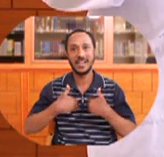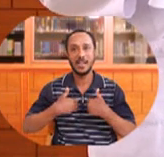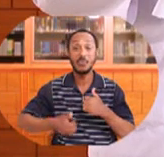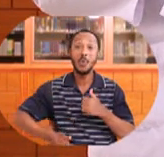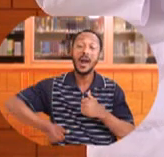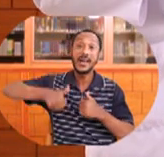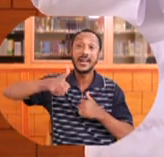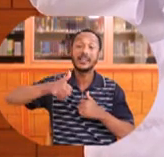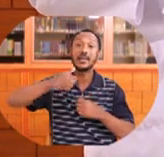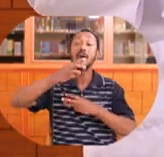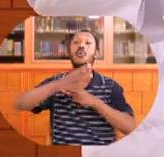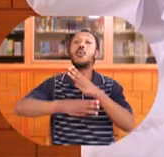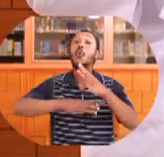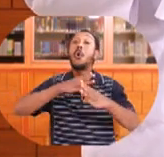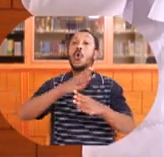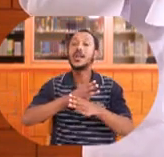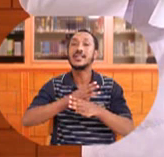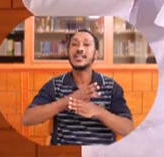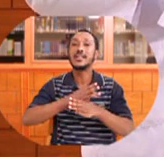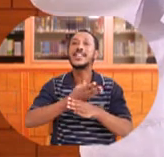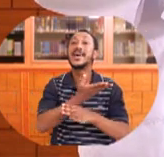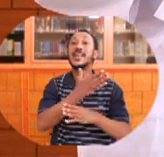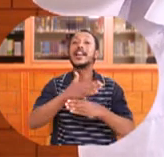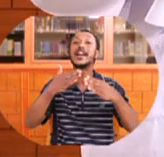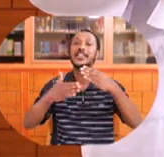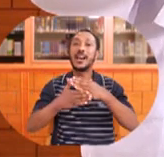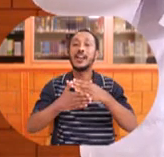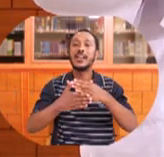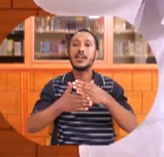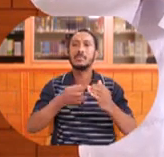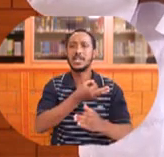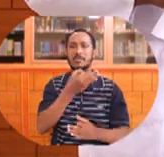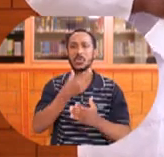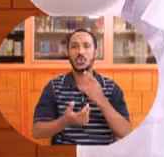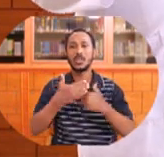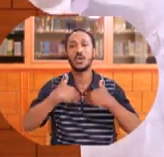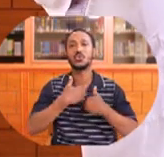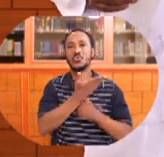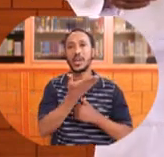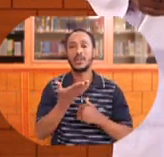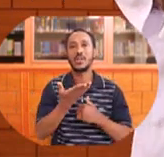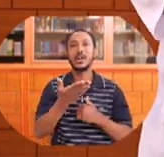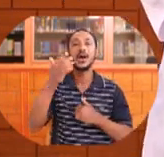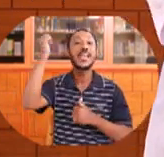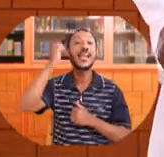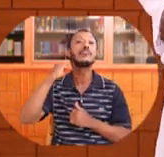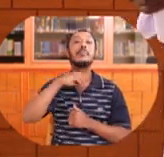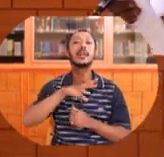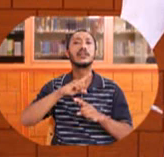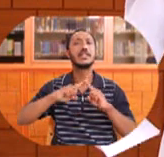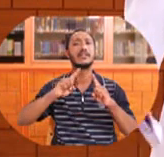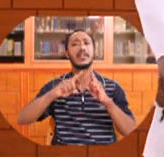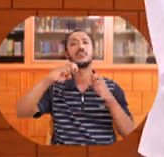the world, air pollution can bring different problems in a